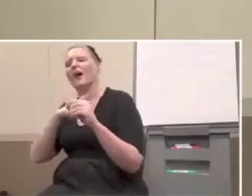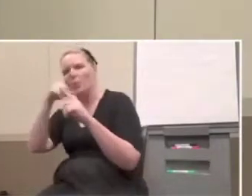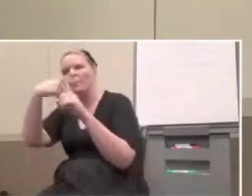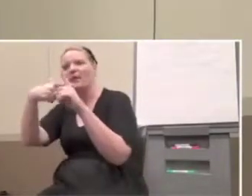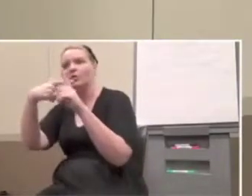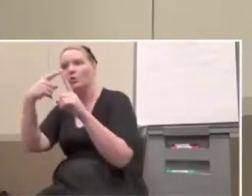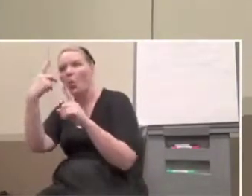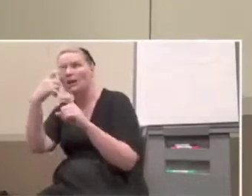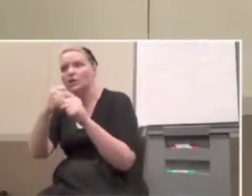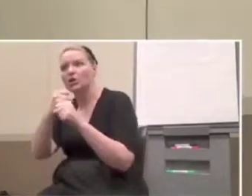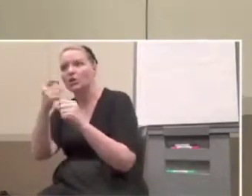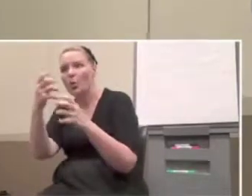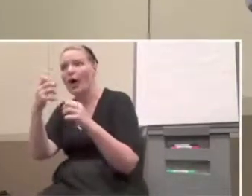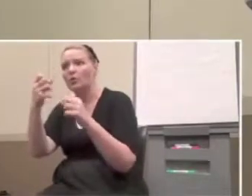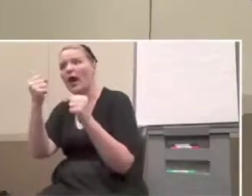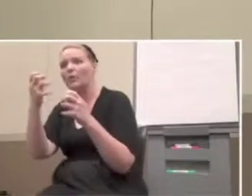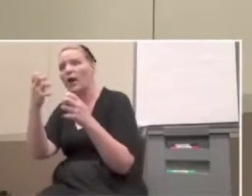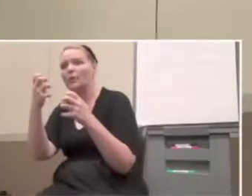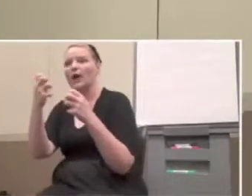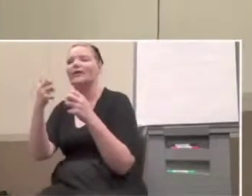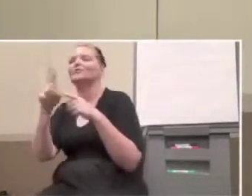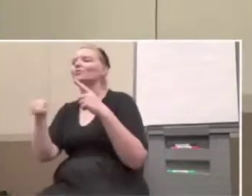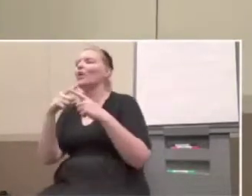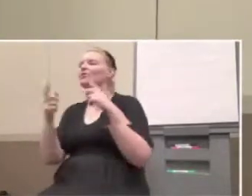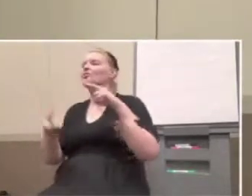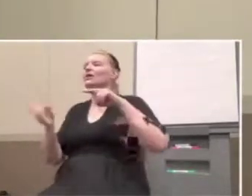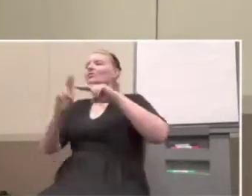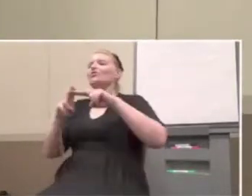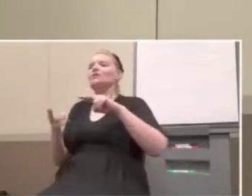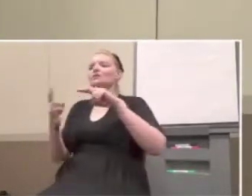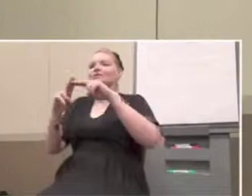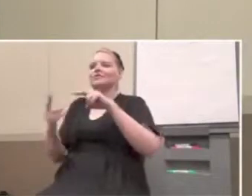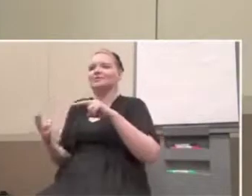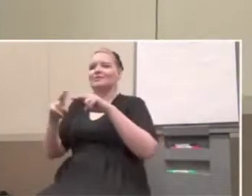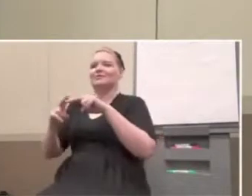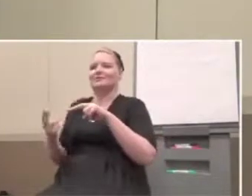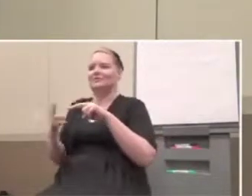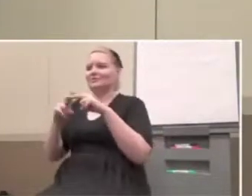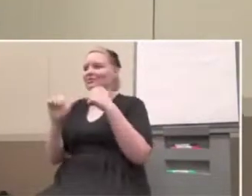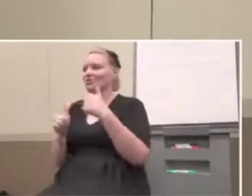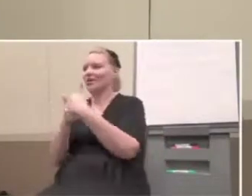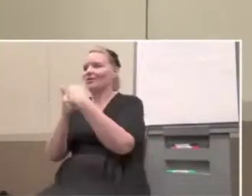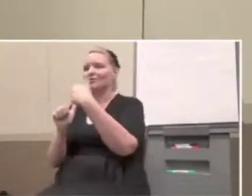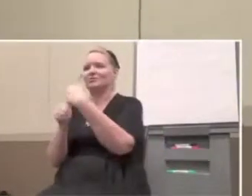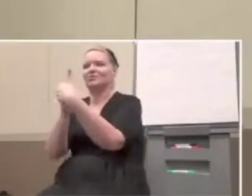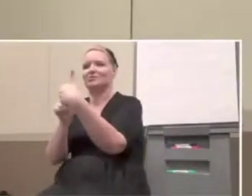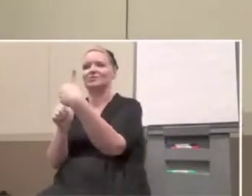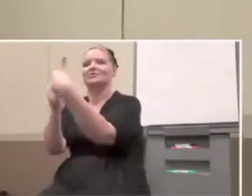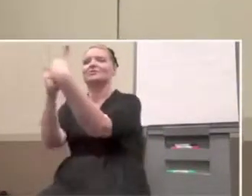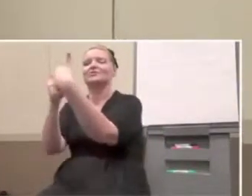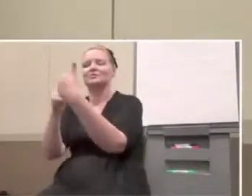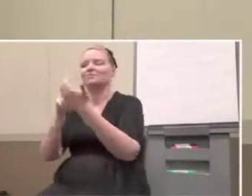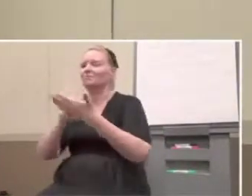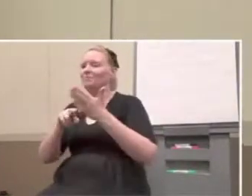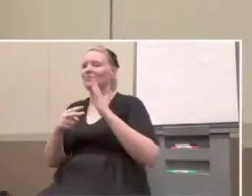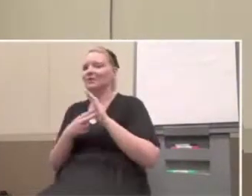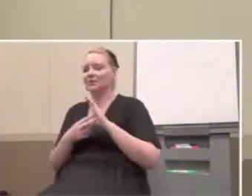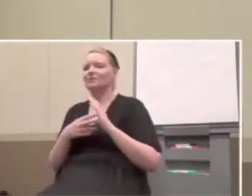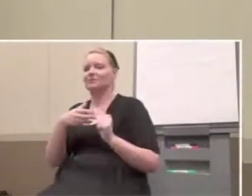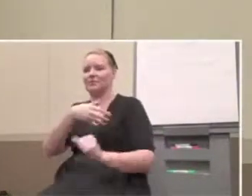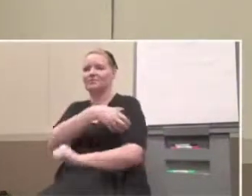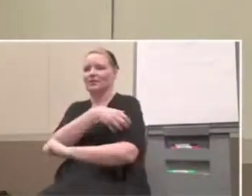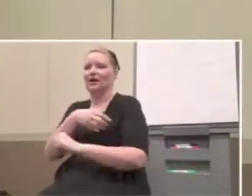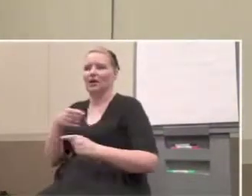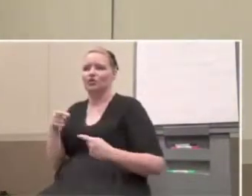Say something else. So when you increase the consequences in challenging them, then you're probably in a power struggle.